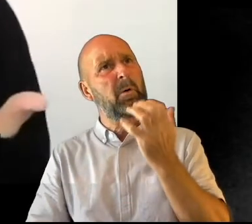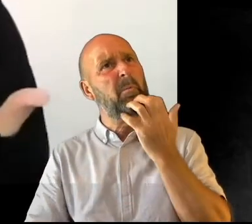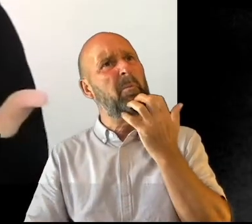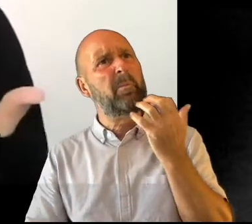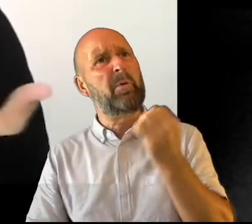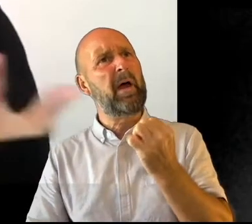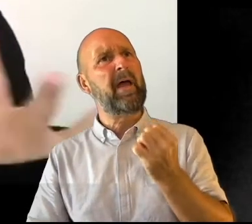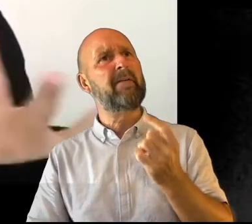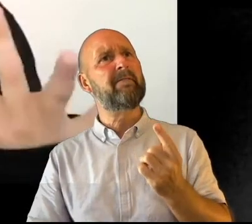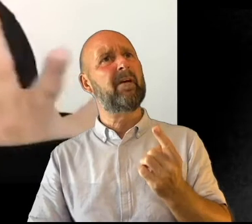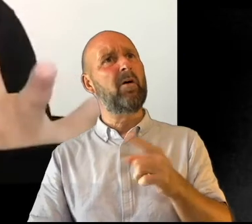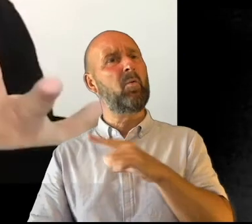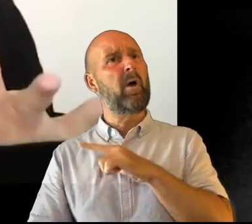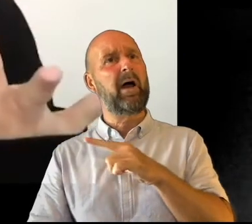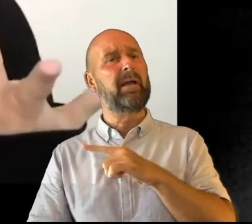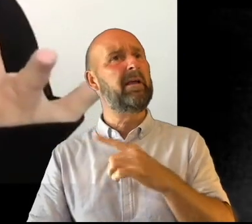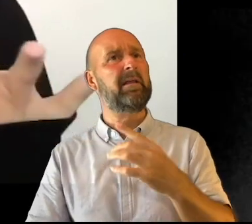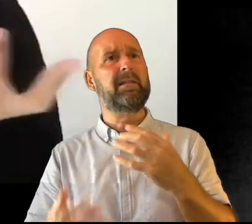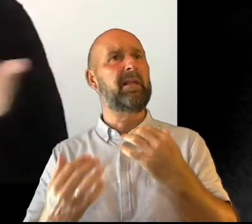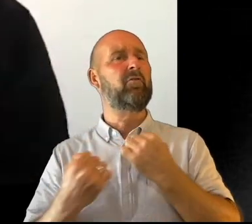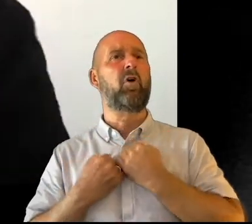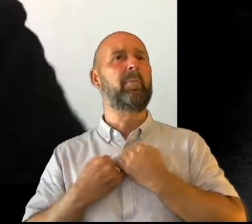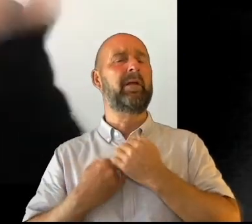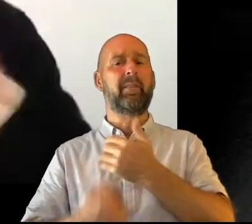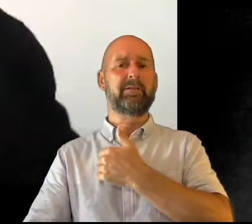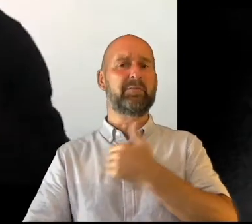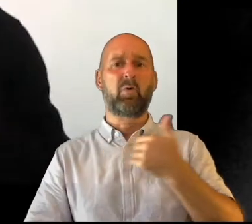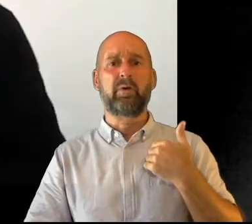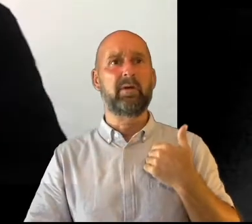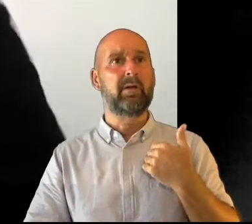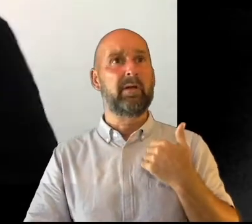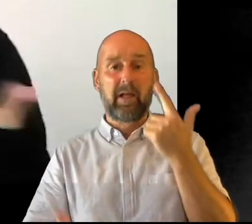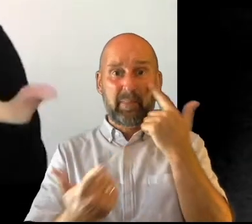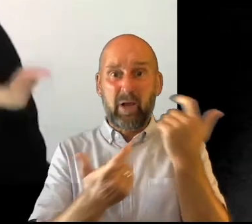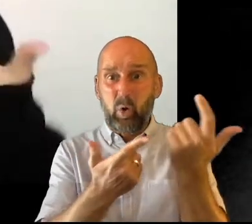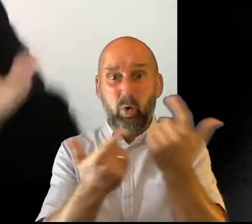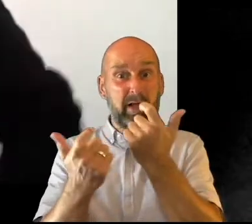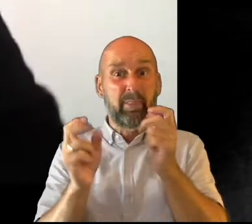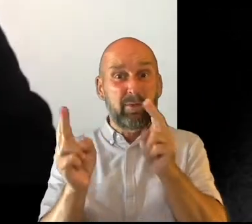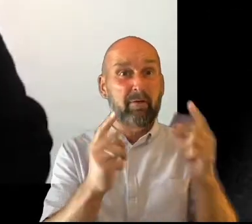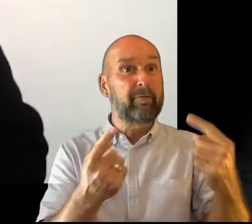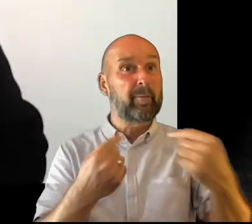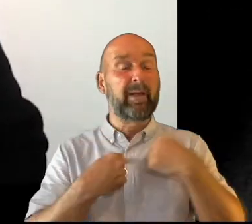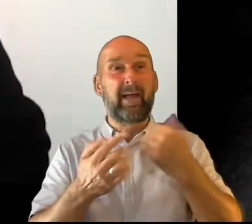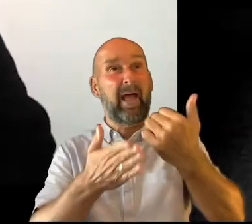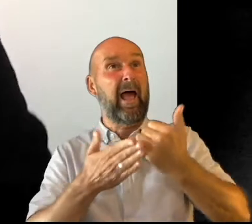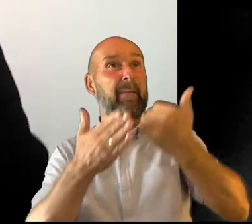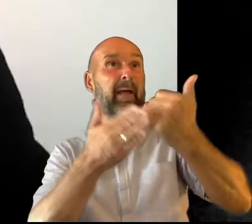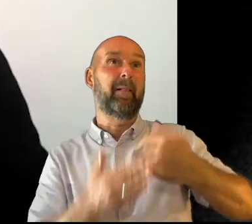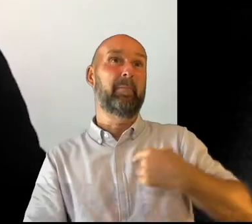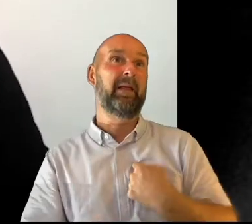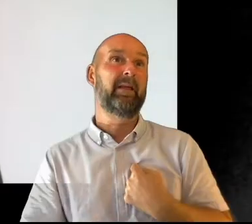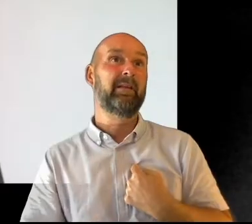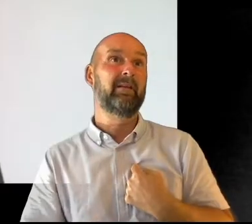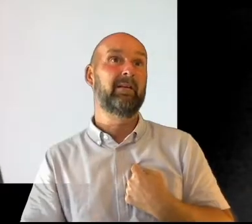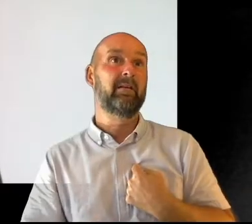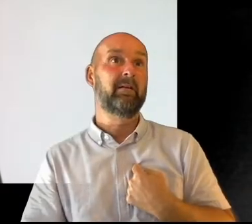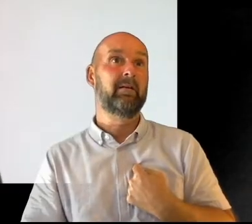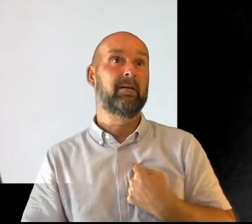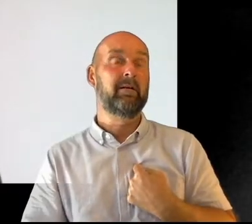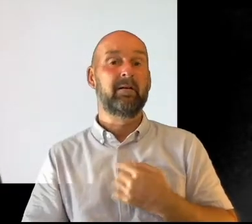brave. They got me, Kwame. This morning. They're looking for me. Please help me.